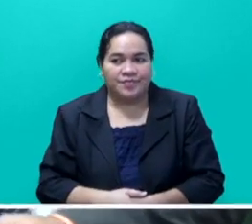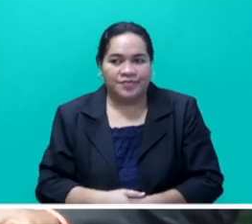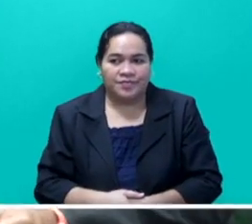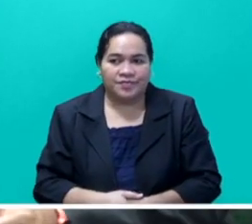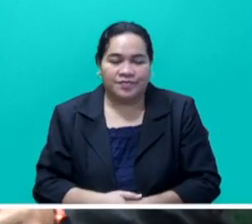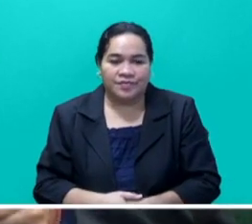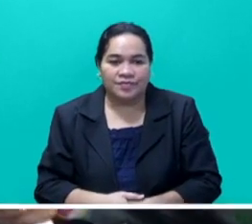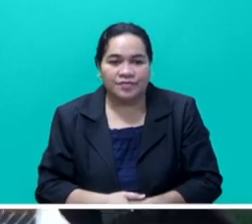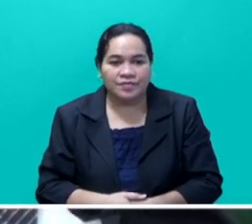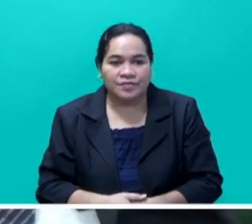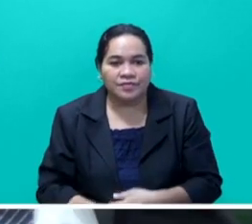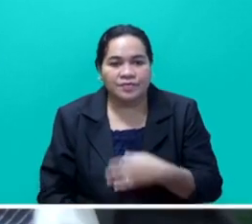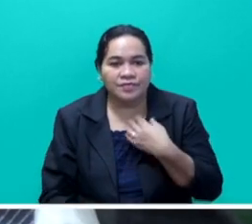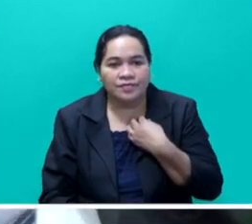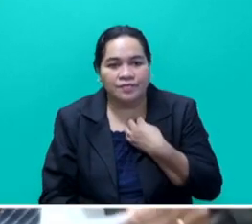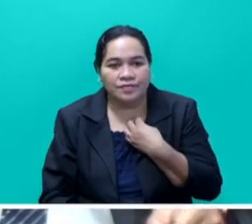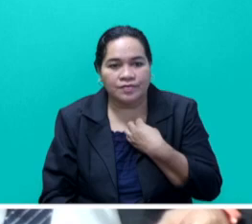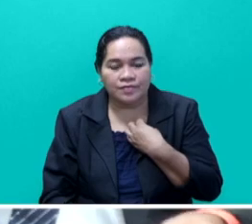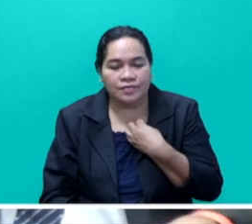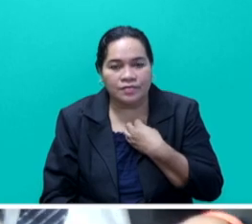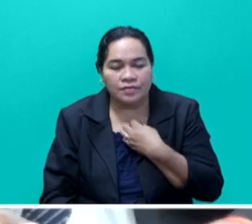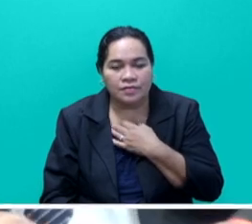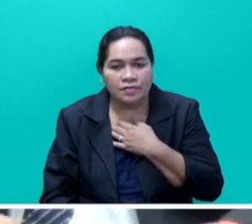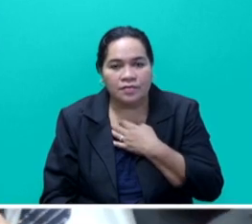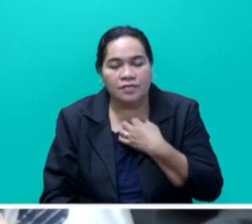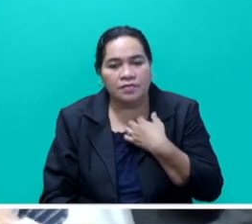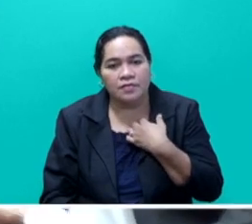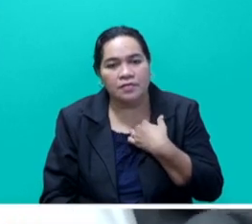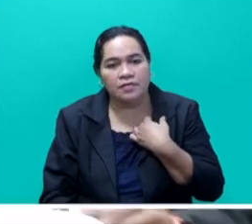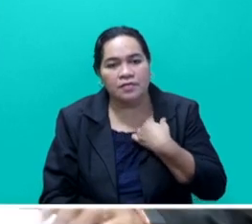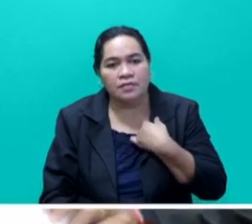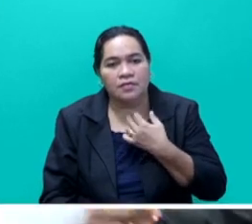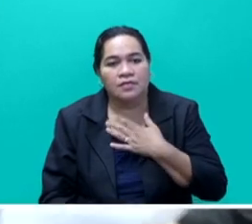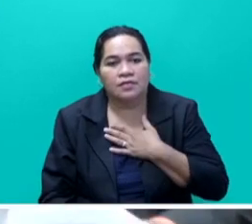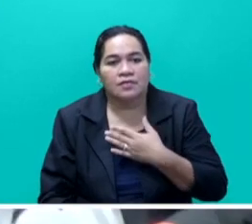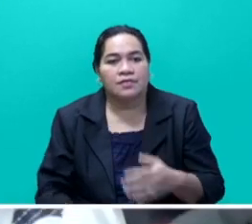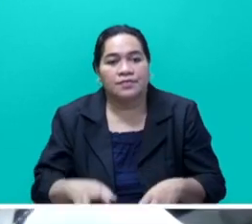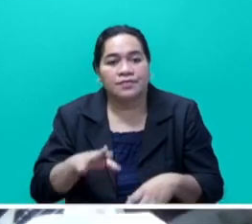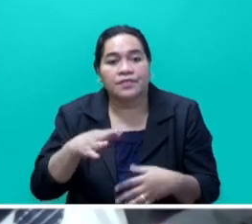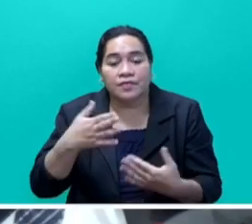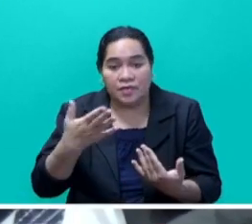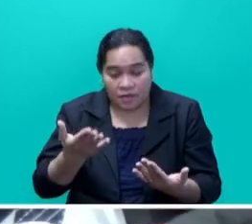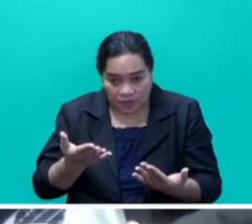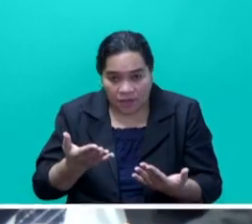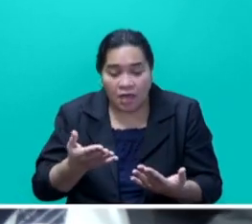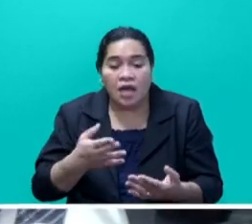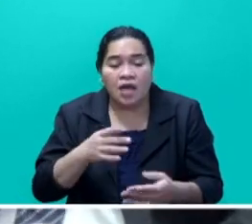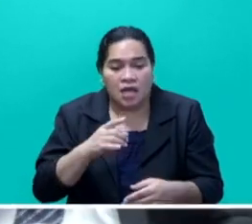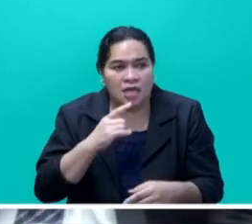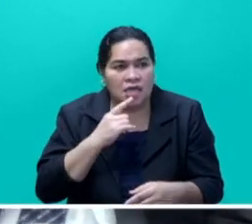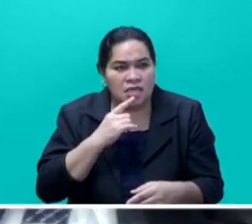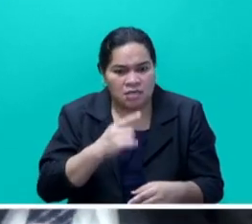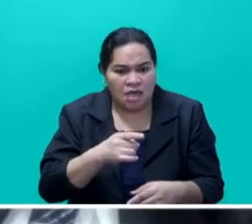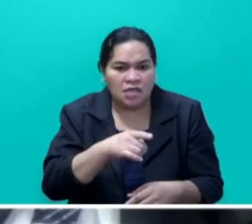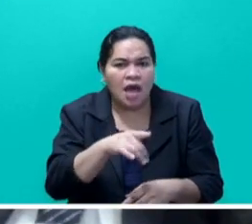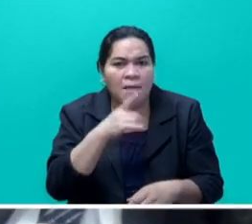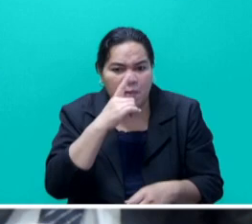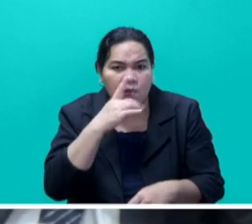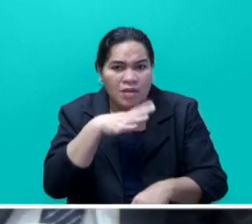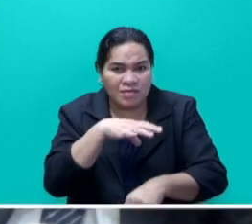doing their work, Mr. Speaker, sir, let me say that the members of the force are not even spared from